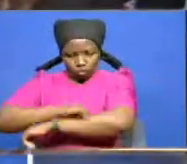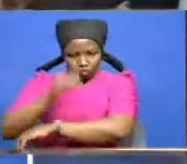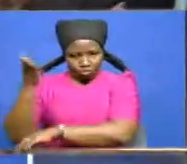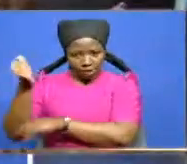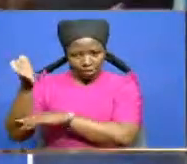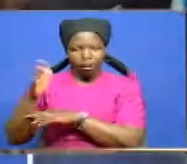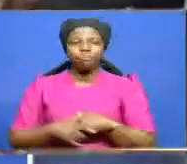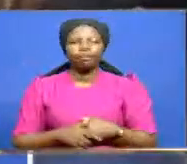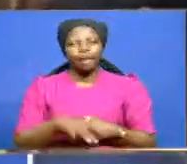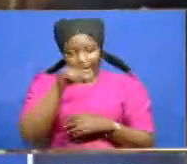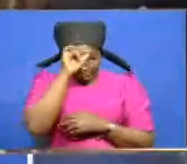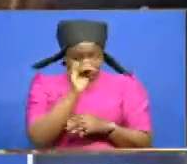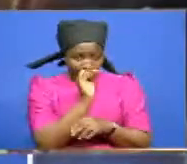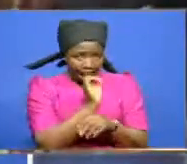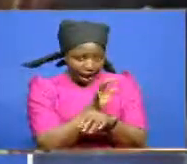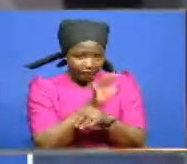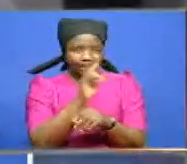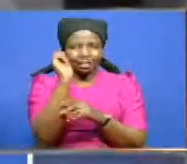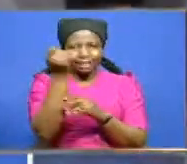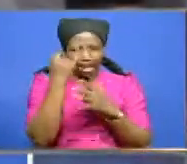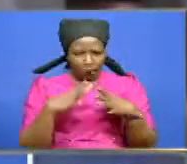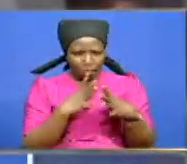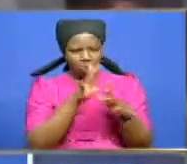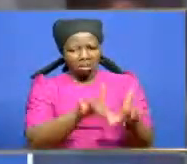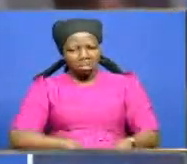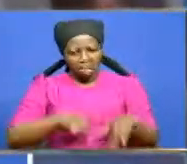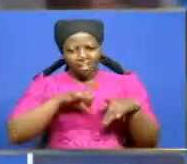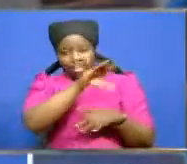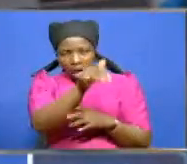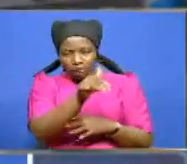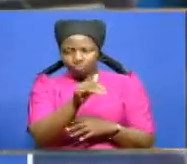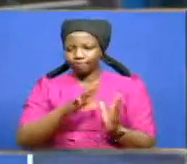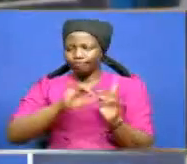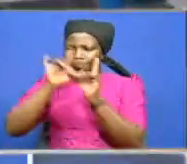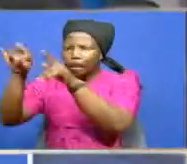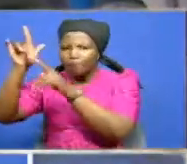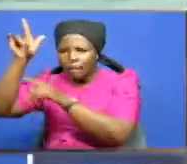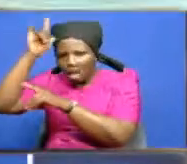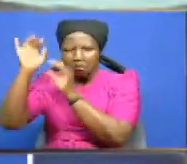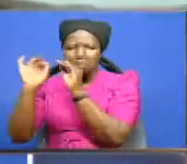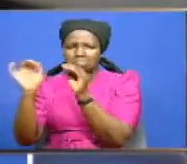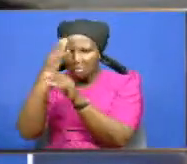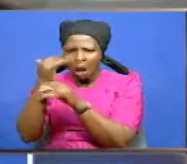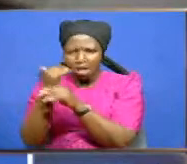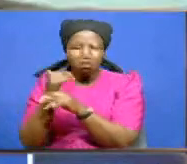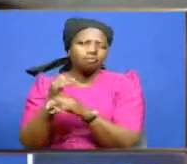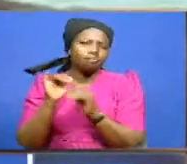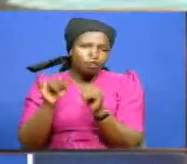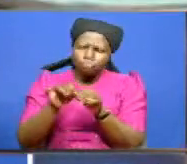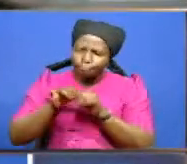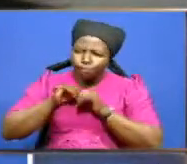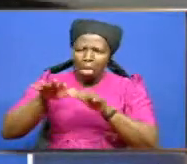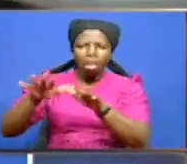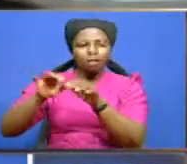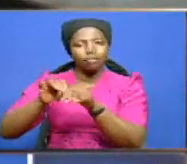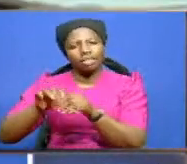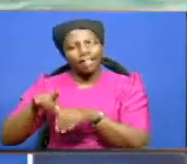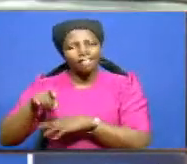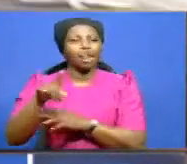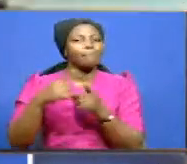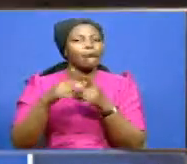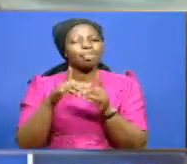in urban areas against traveling to the villages for the fear of a further spread of the deadly virus. But the travelers say they are keen